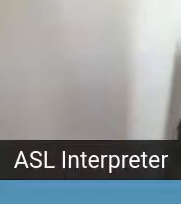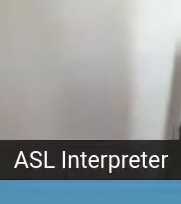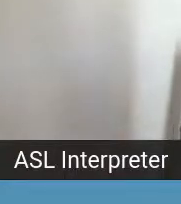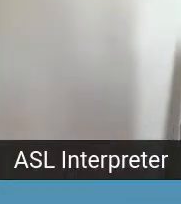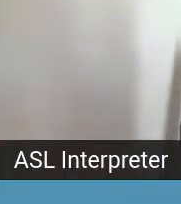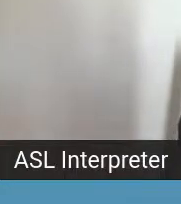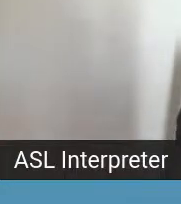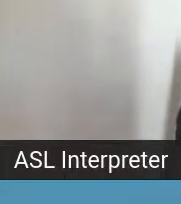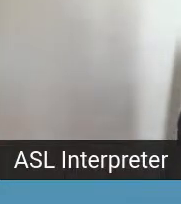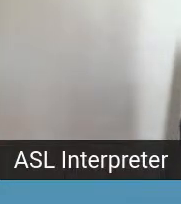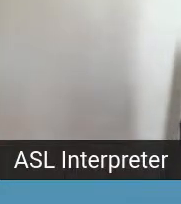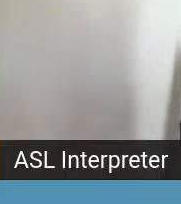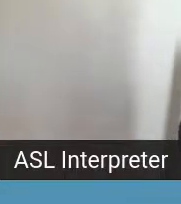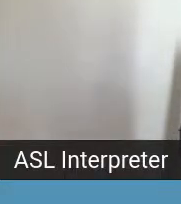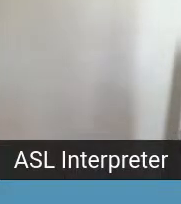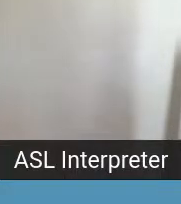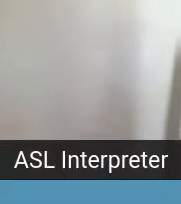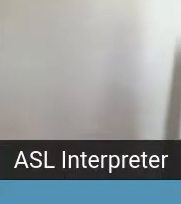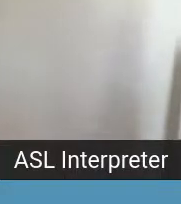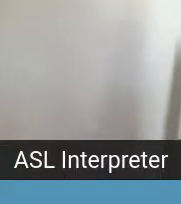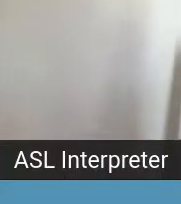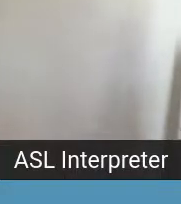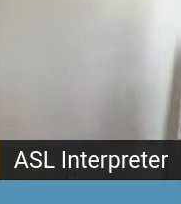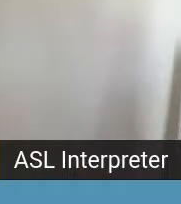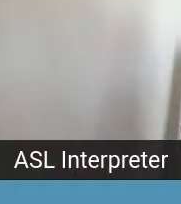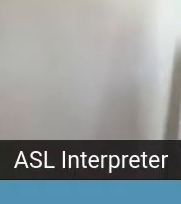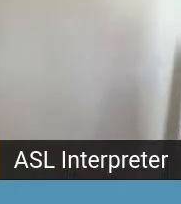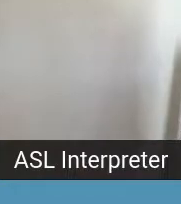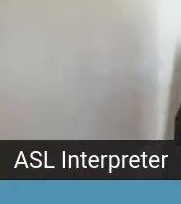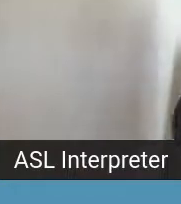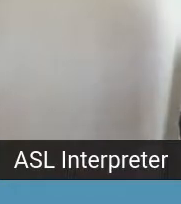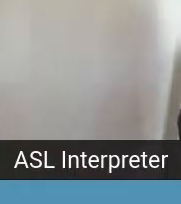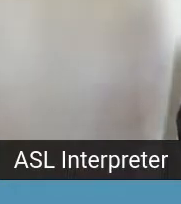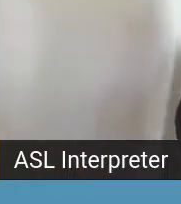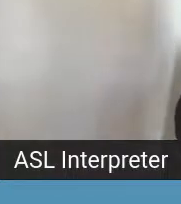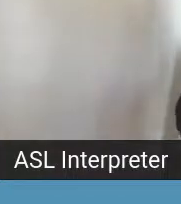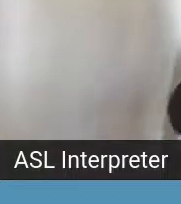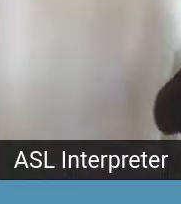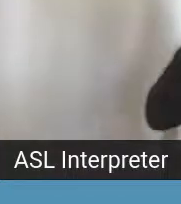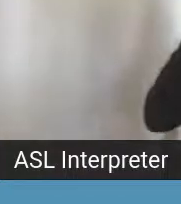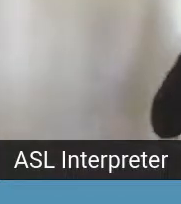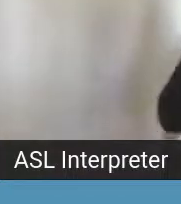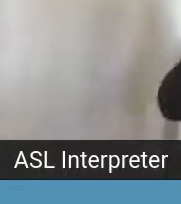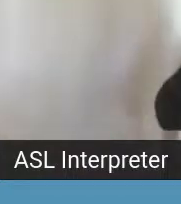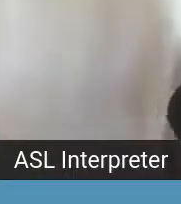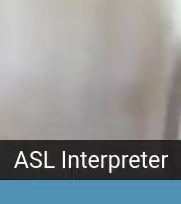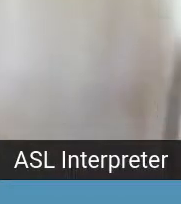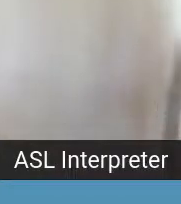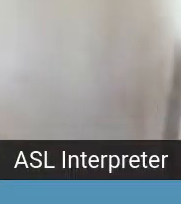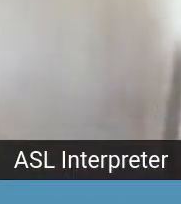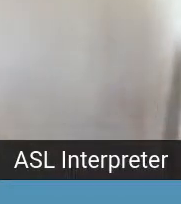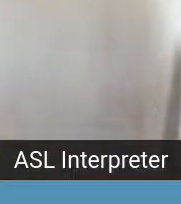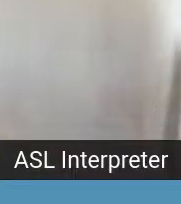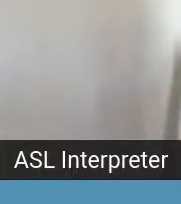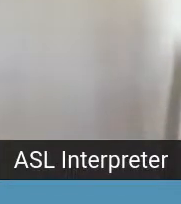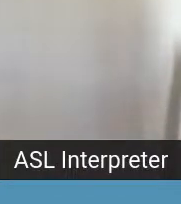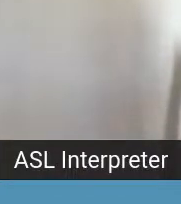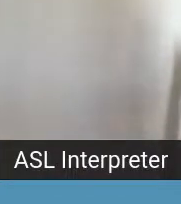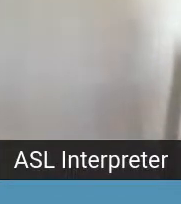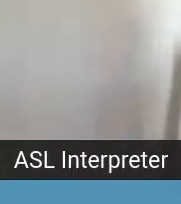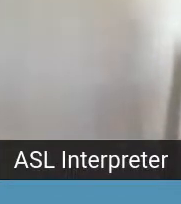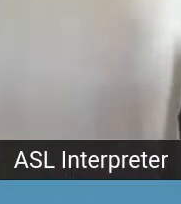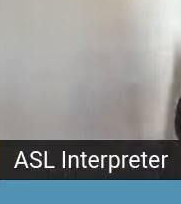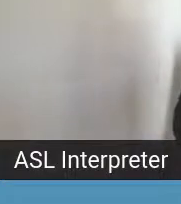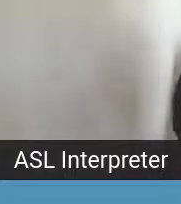came in. This one, what can our site analytics specifically tell us about our current audiences and audiences